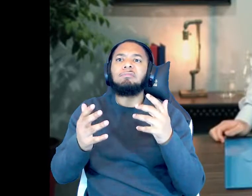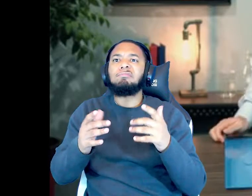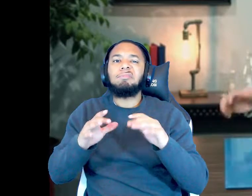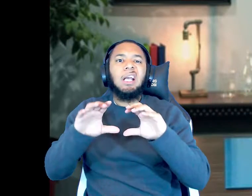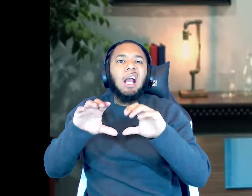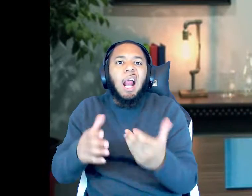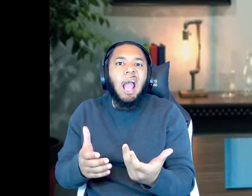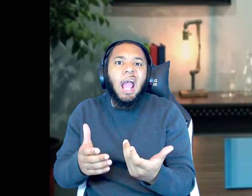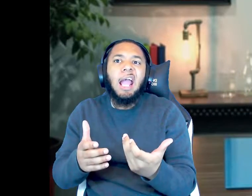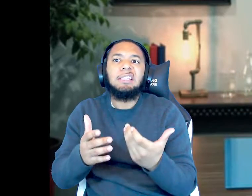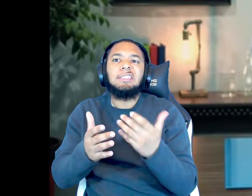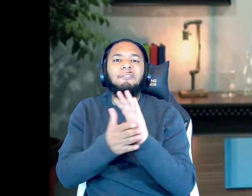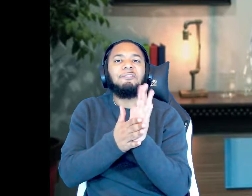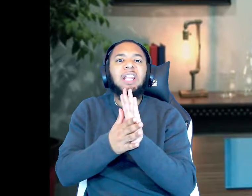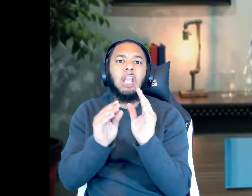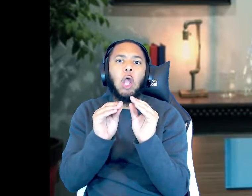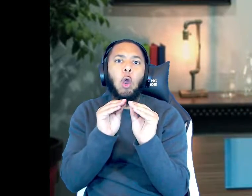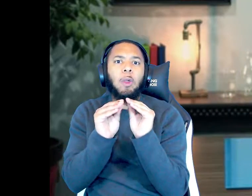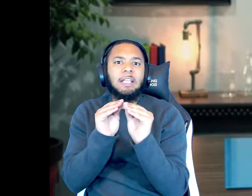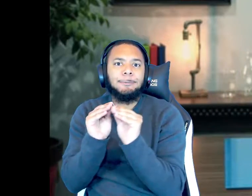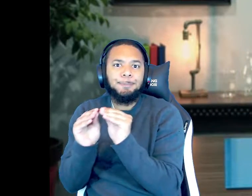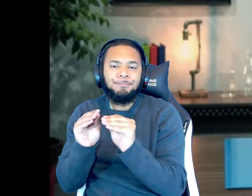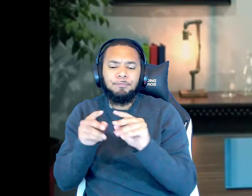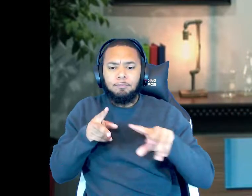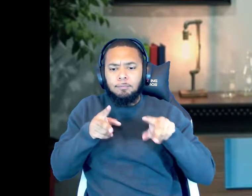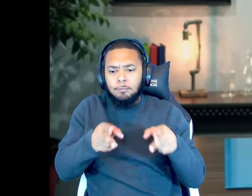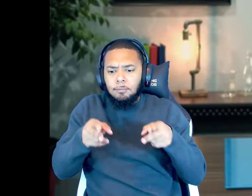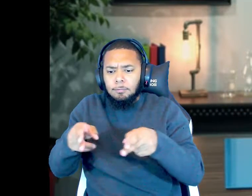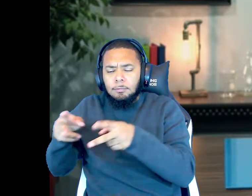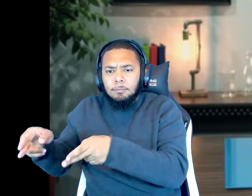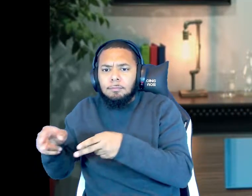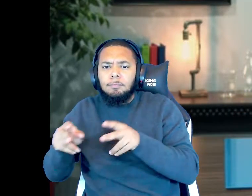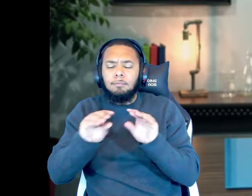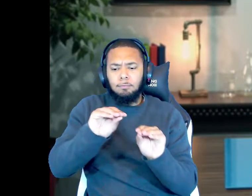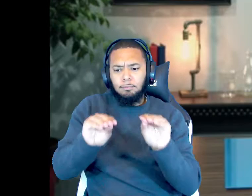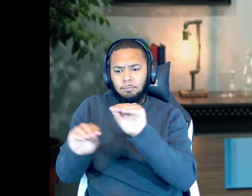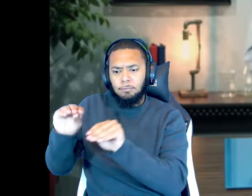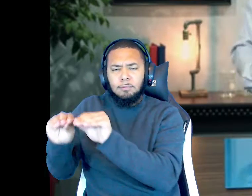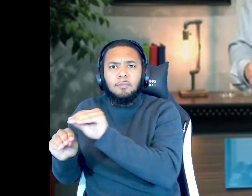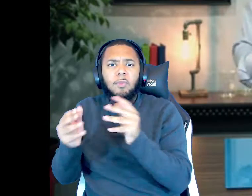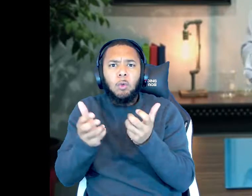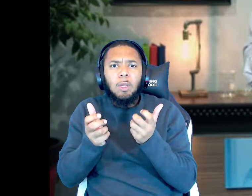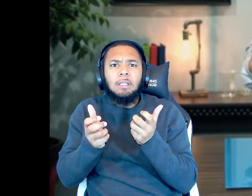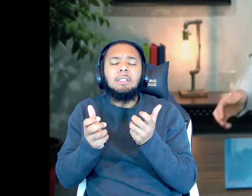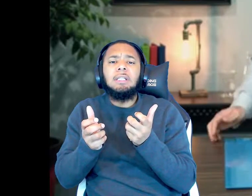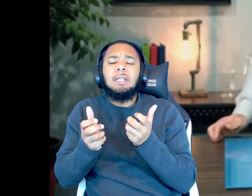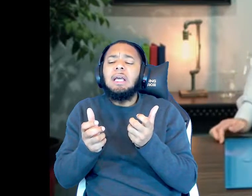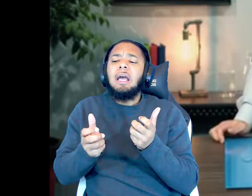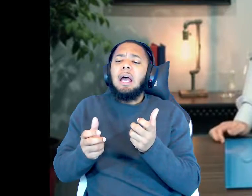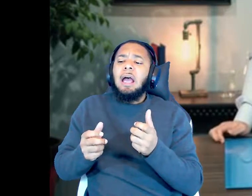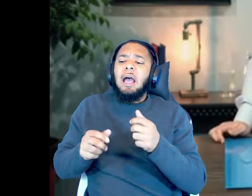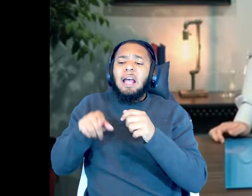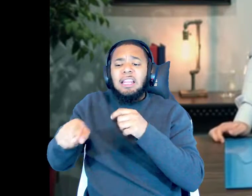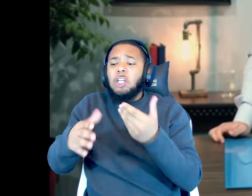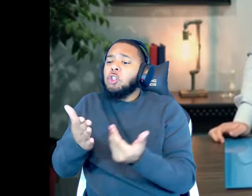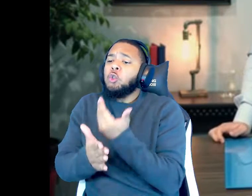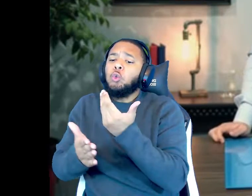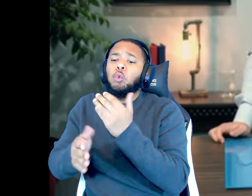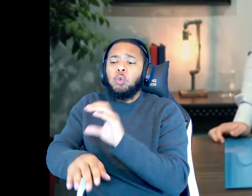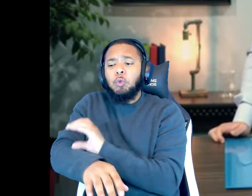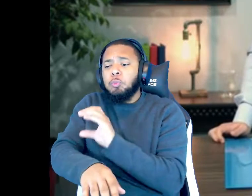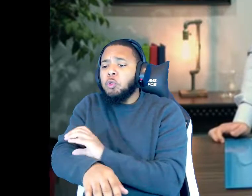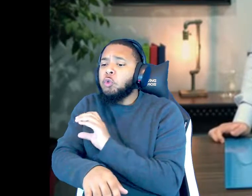taking. You're like, oh, I want to film videos and edit it on this new computer, but my old computer can't handle all of that